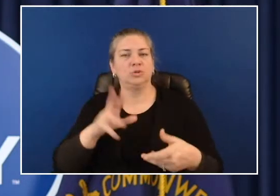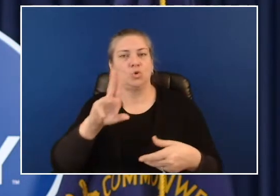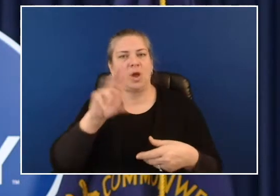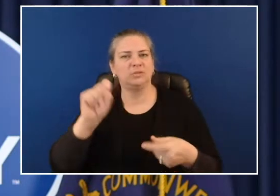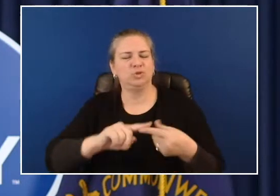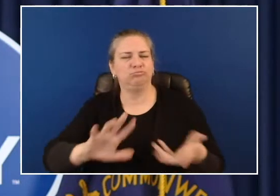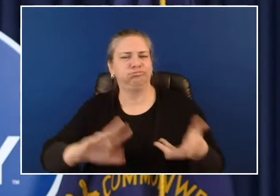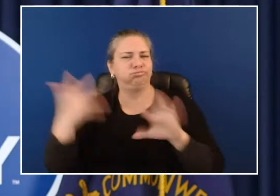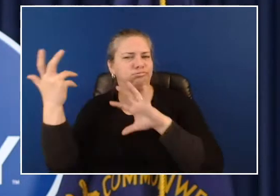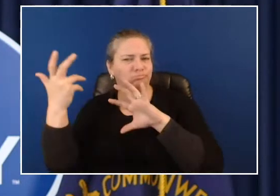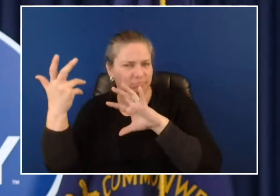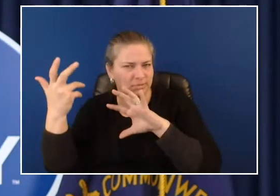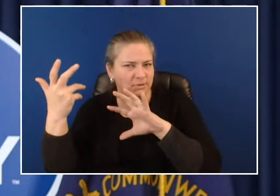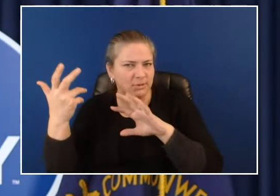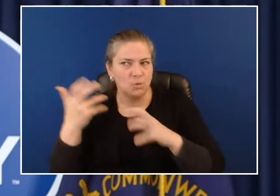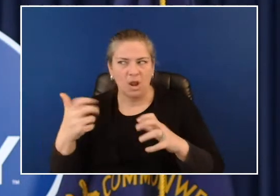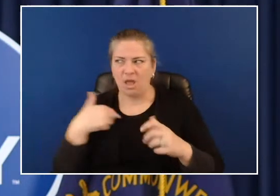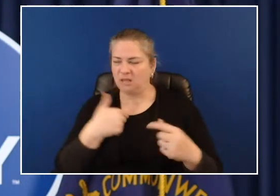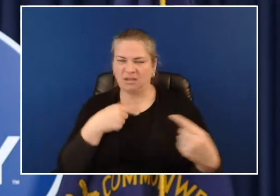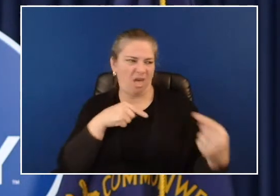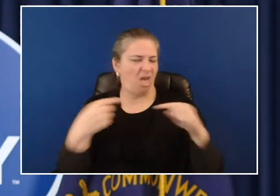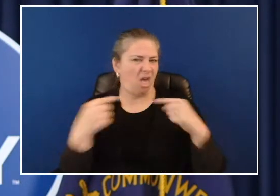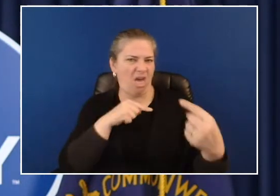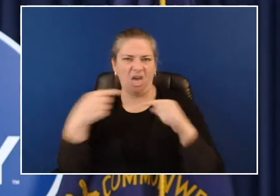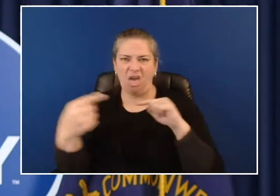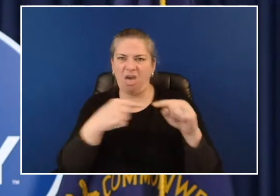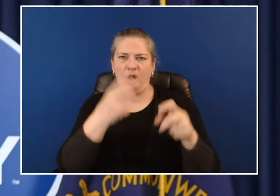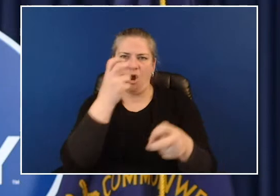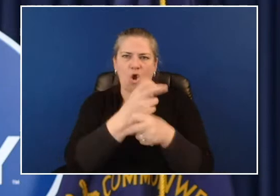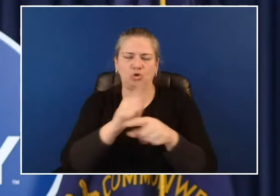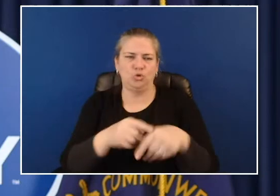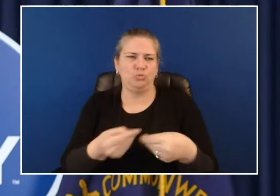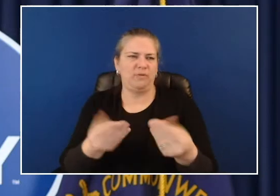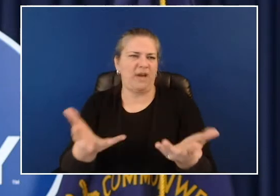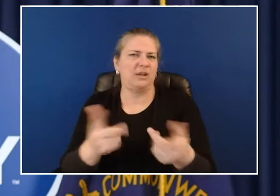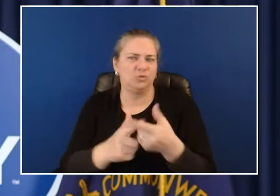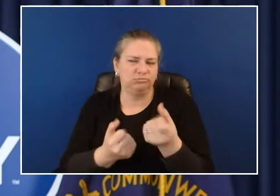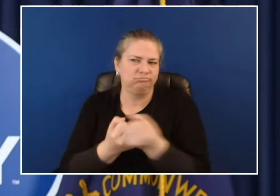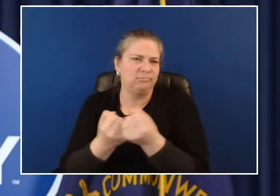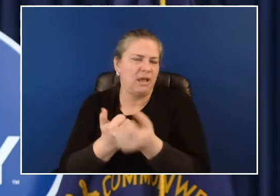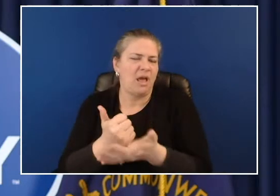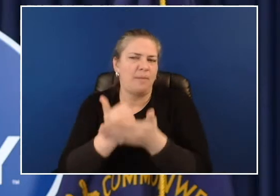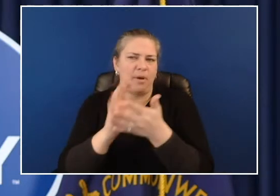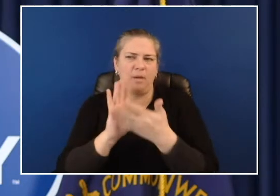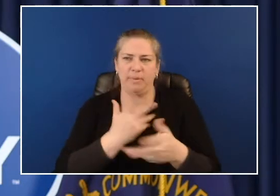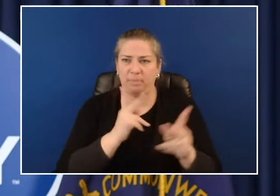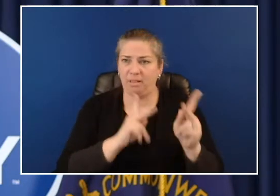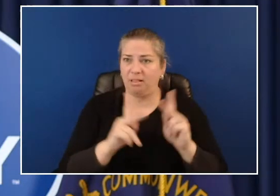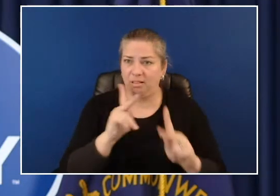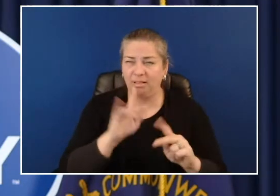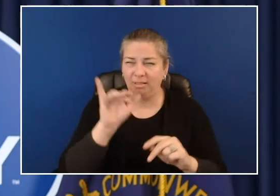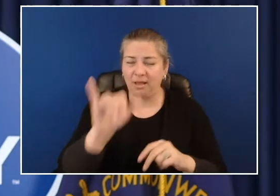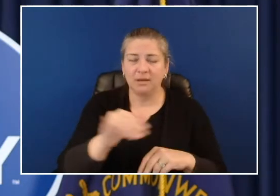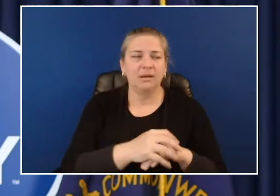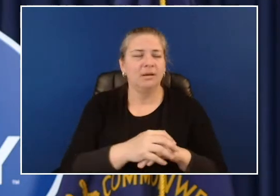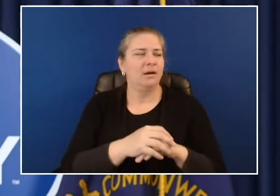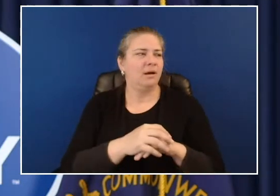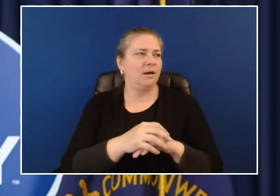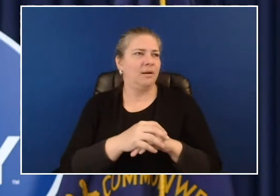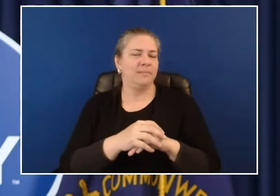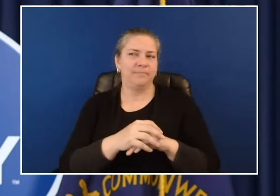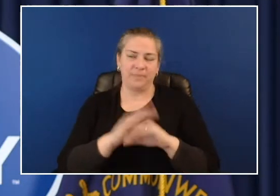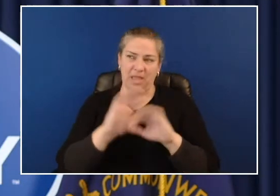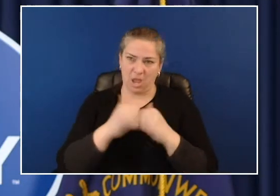to turn on each other, to make it harder to provide for our people. I mean, just the level and the sophistication of the attacks that we